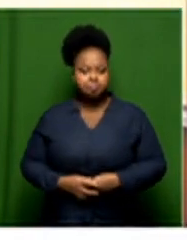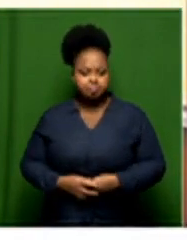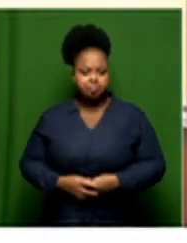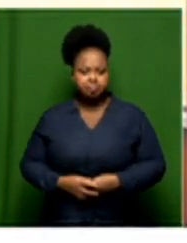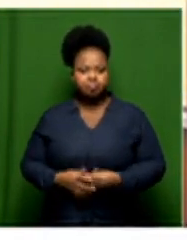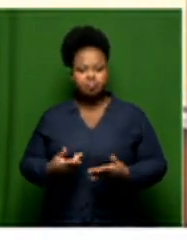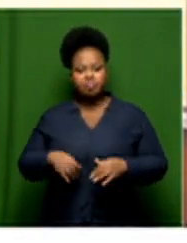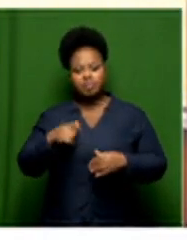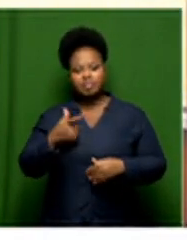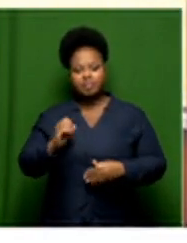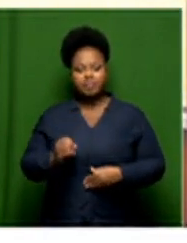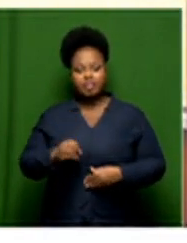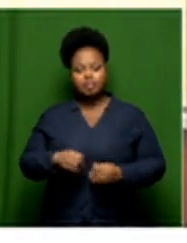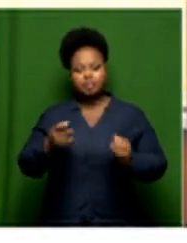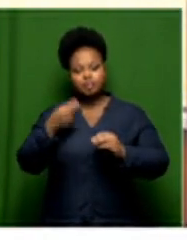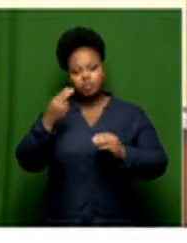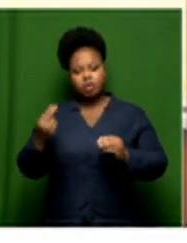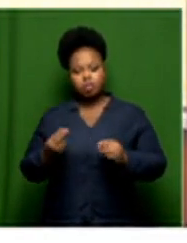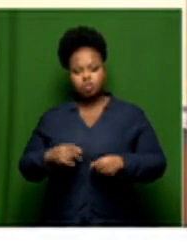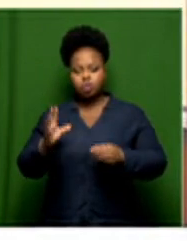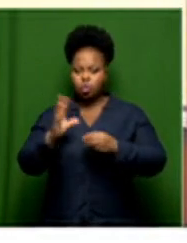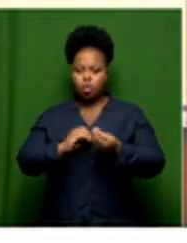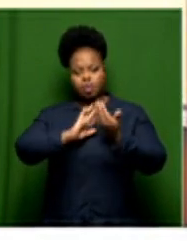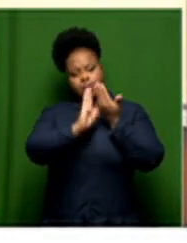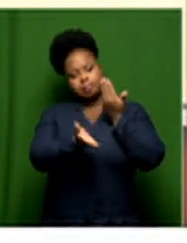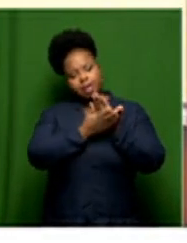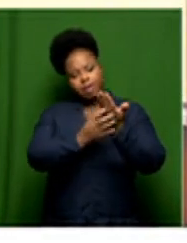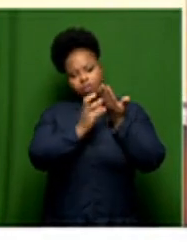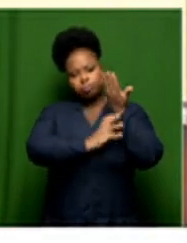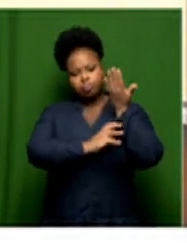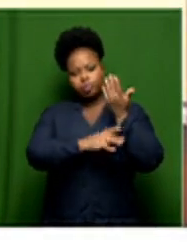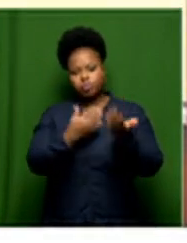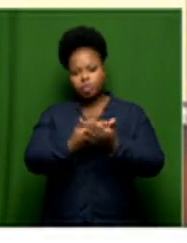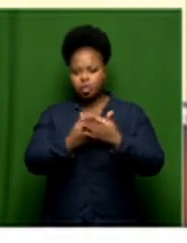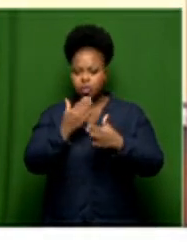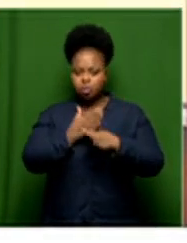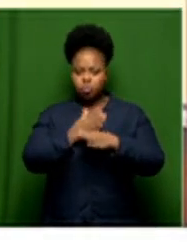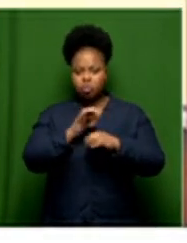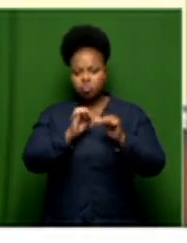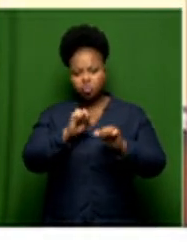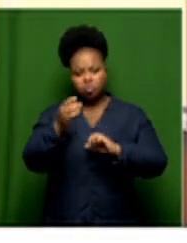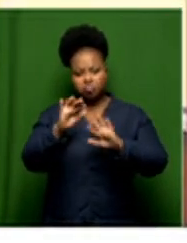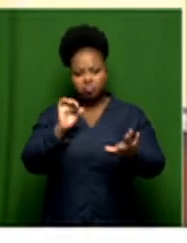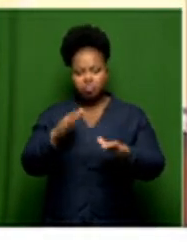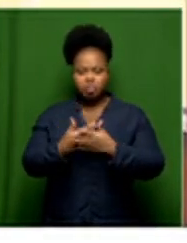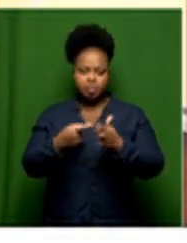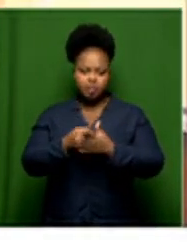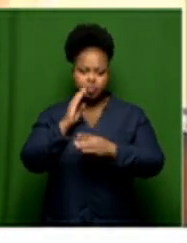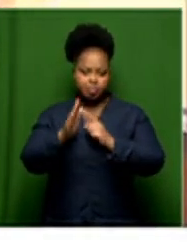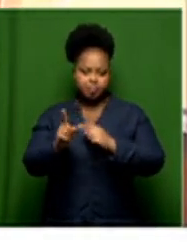And there's 70 pieces of art in the book, all catalogued at the back, so you can buy their works at the galleries or directly from